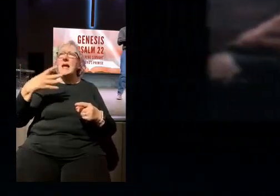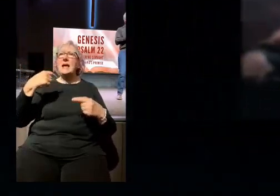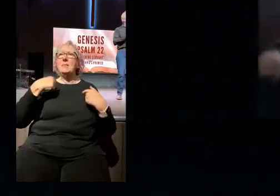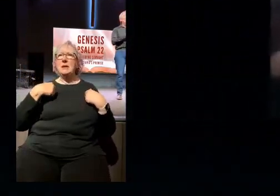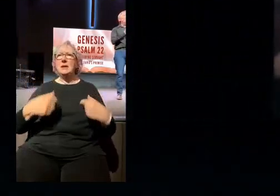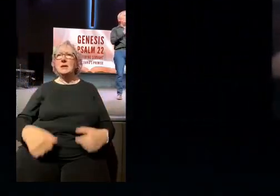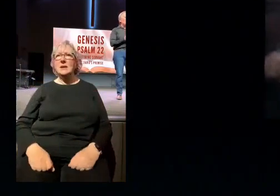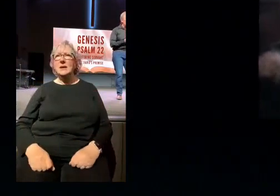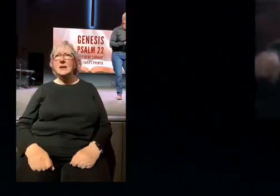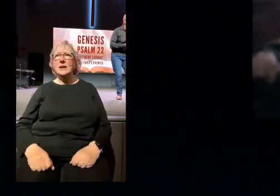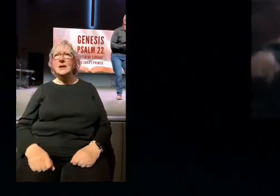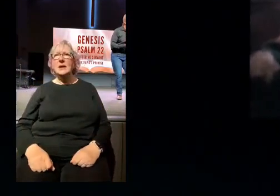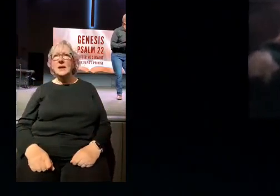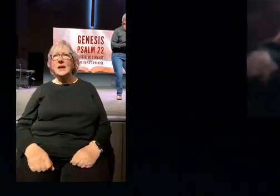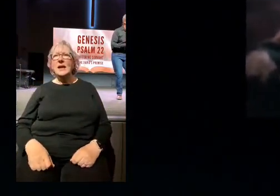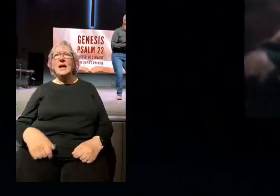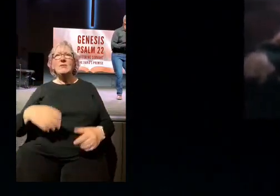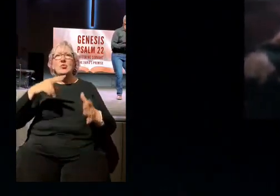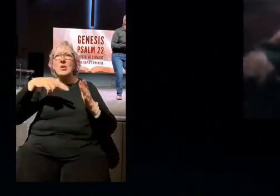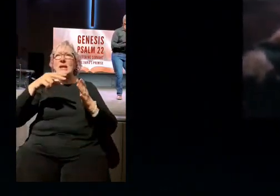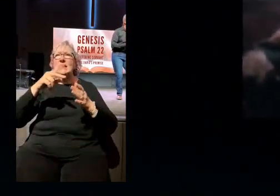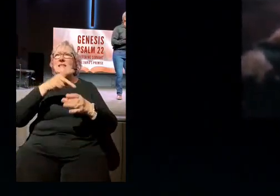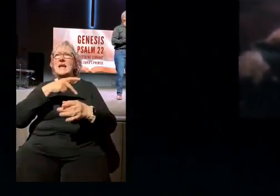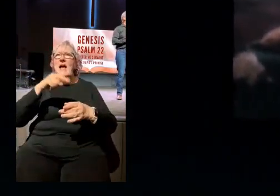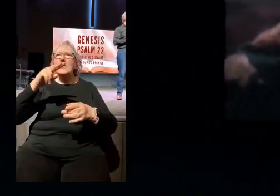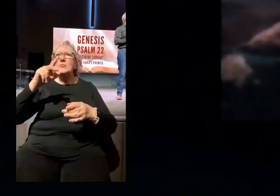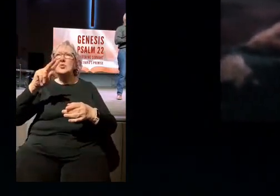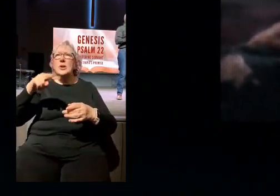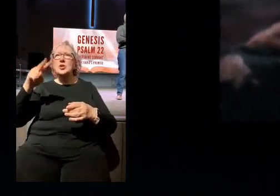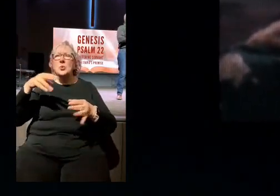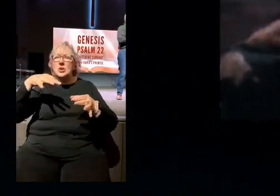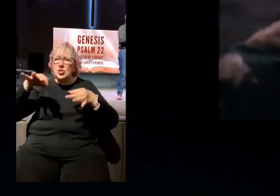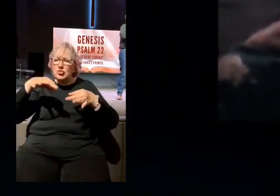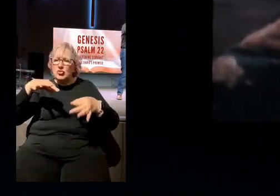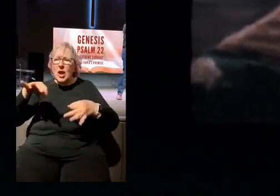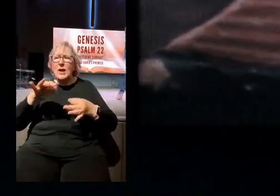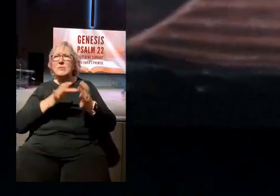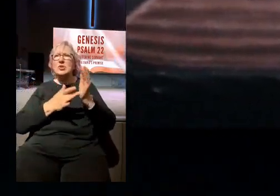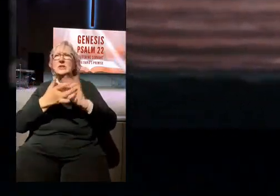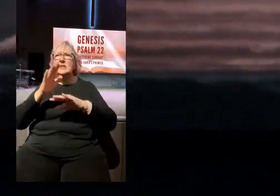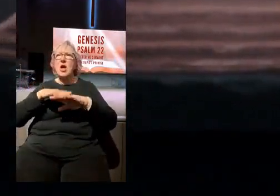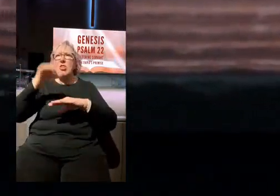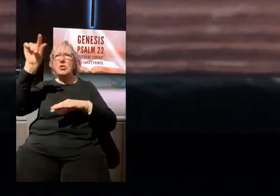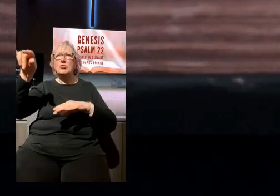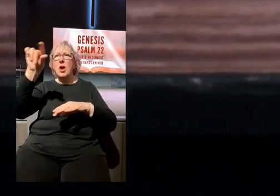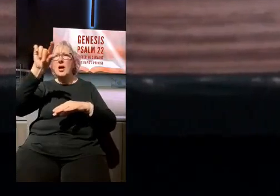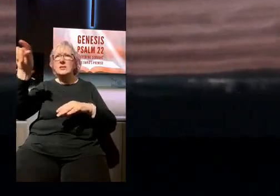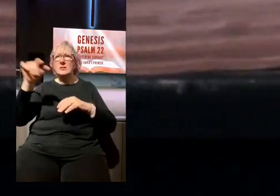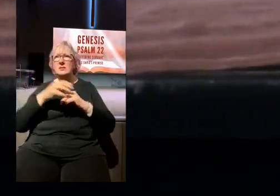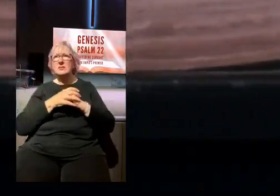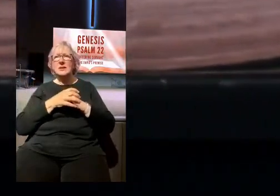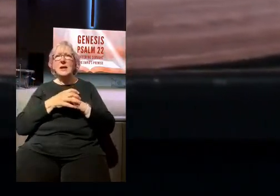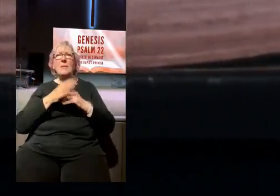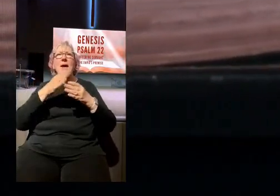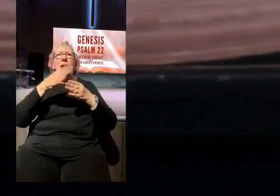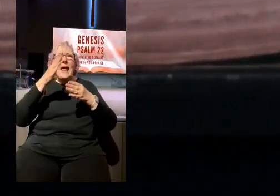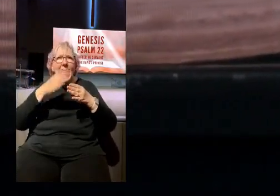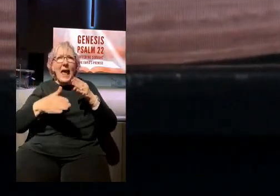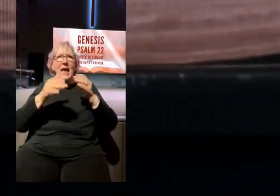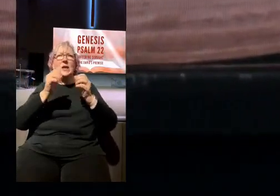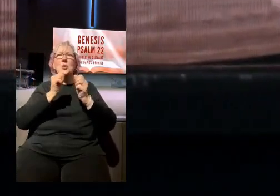a description of the execution of Jesus Christ on the cross. But it ends with this